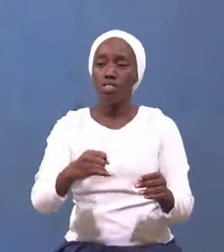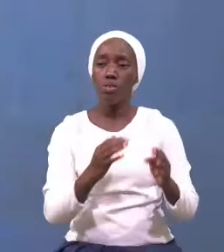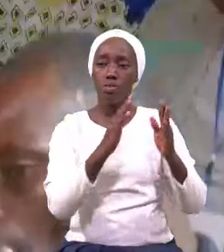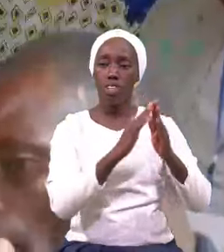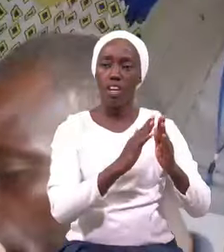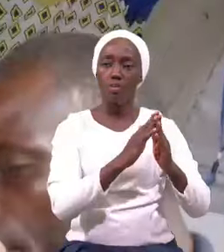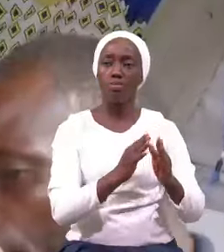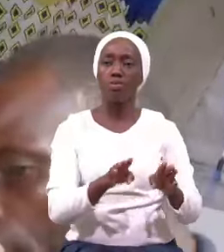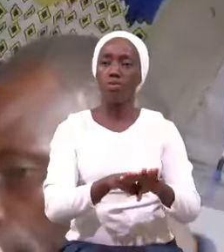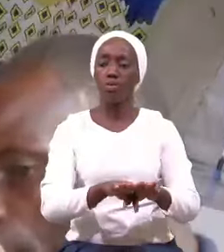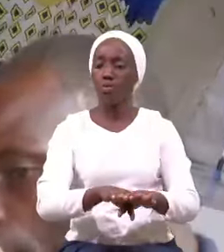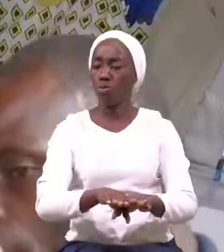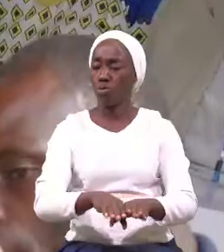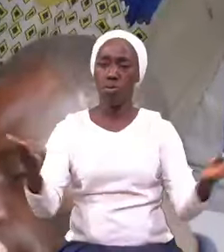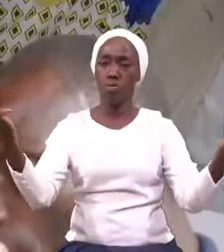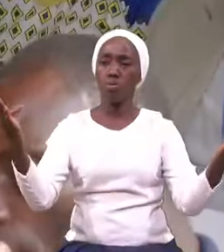out.